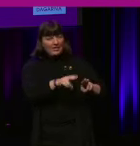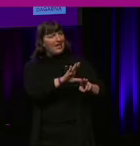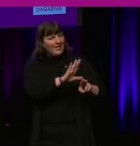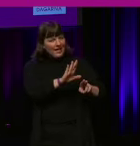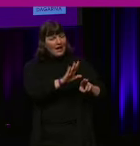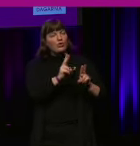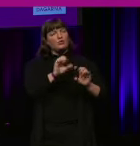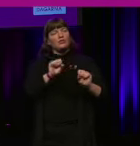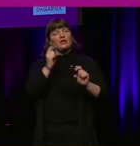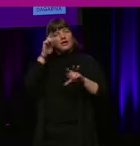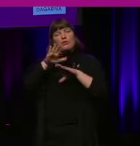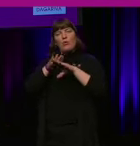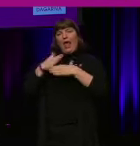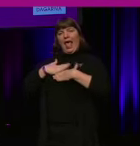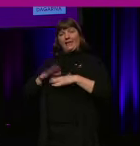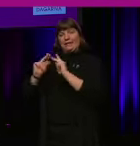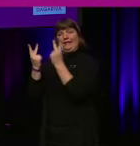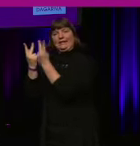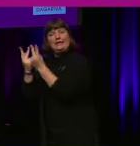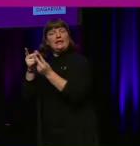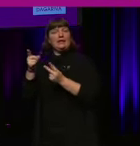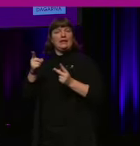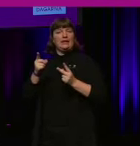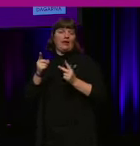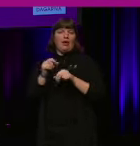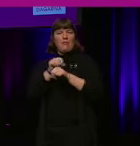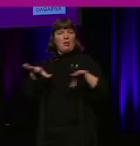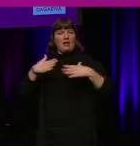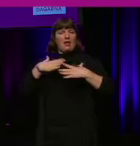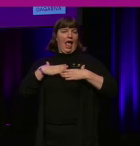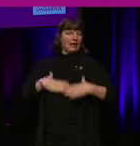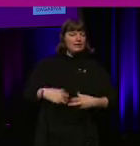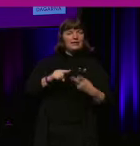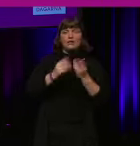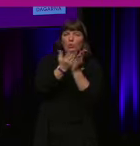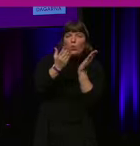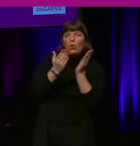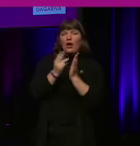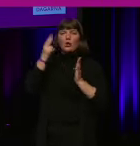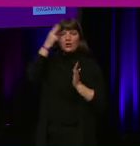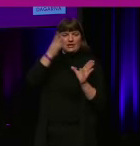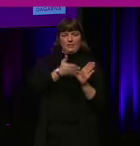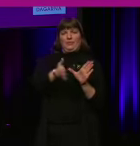through health clinics, through public health, through schools, through universities,